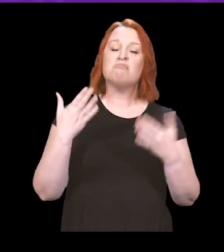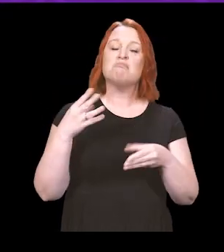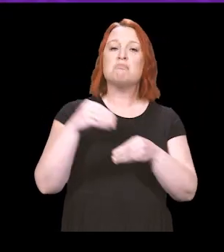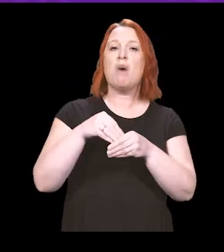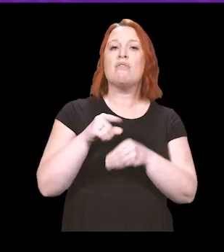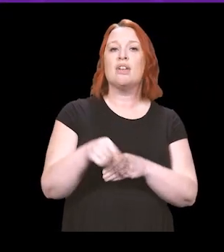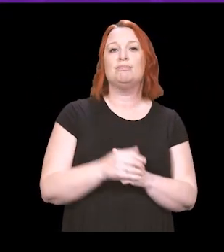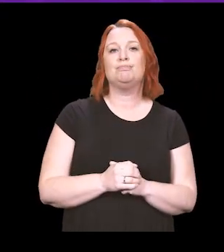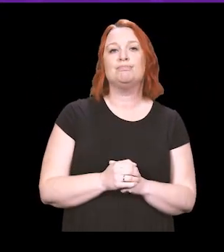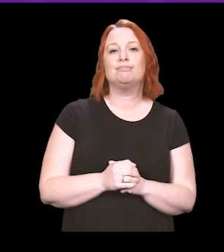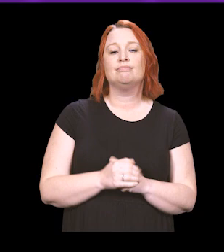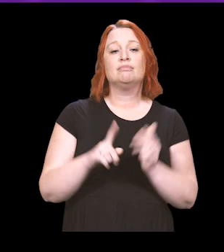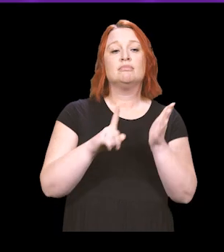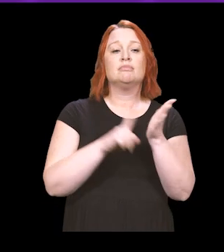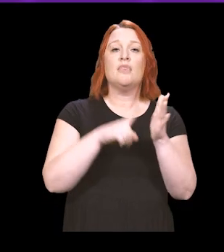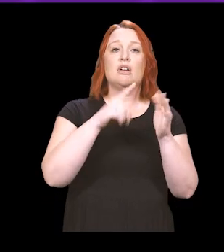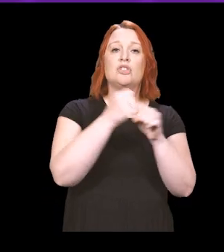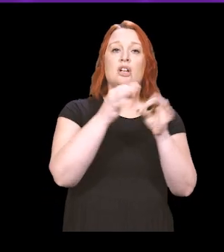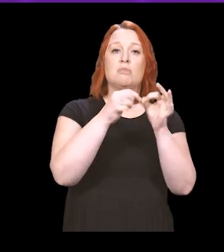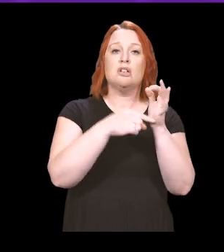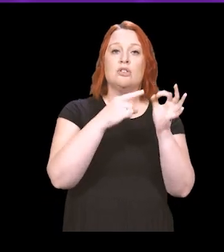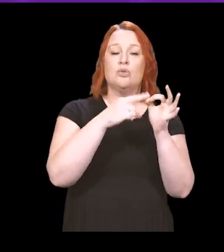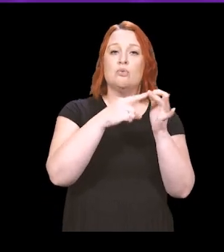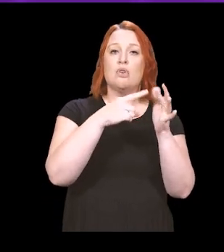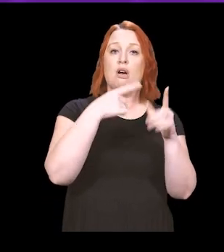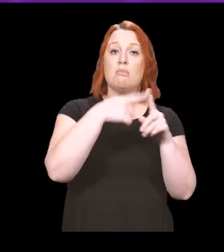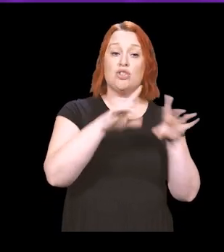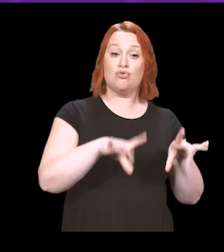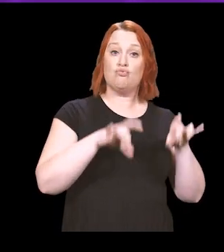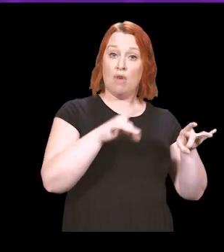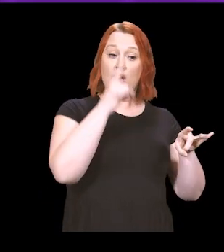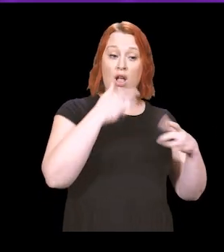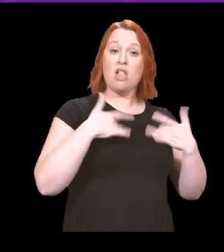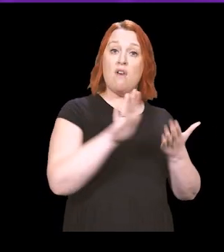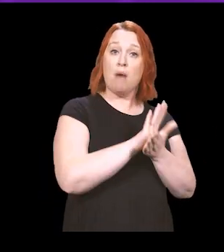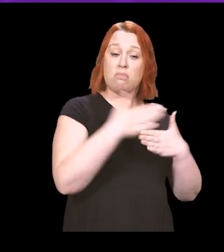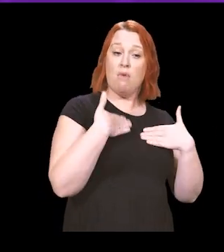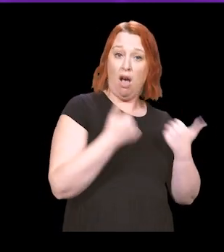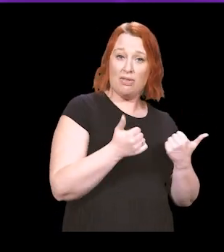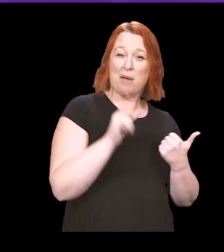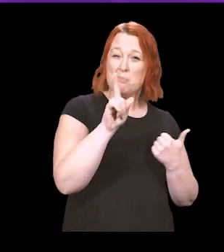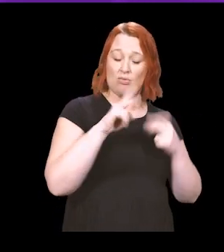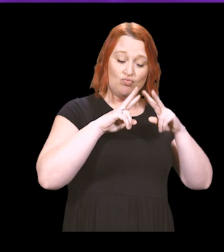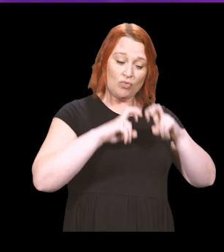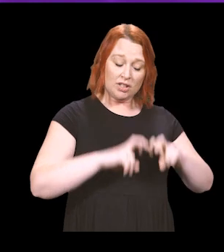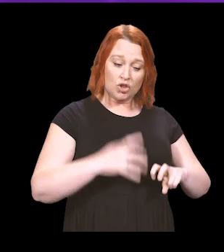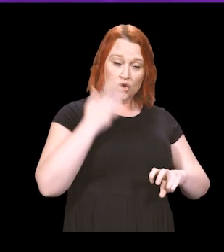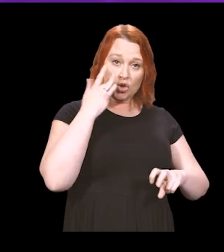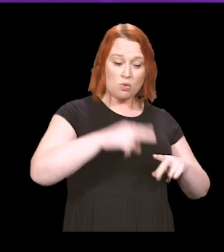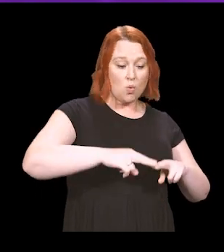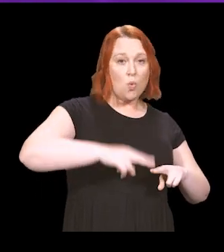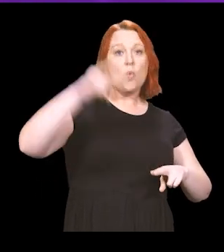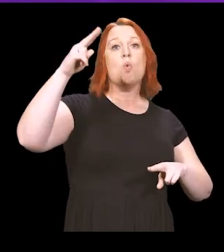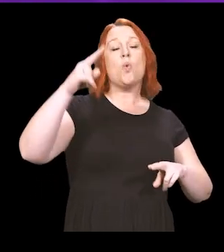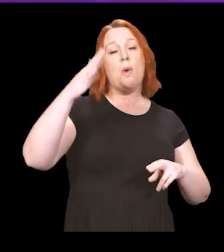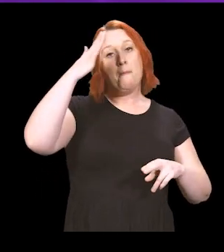of this. Although many LGBTQIA plus Australians live happy and healthy lives, research has shown that a disproportionate